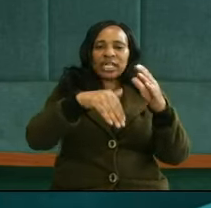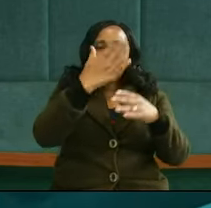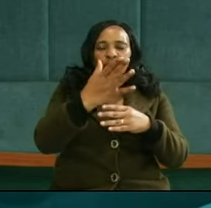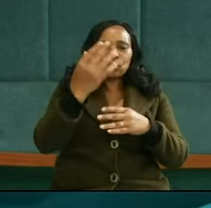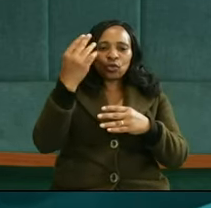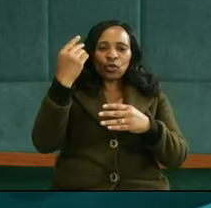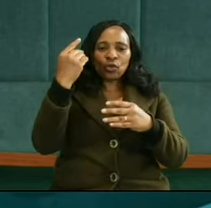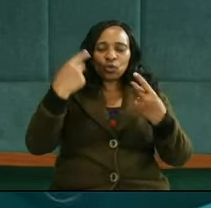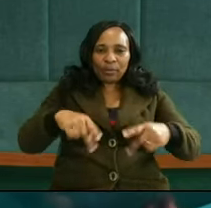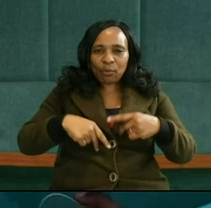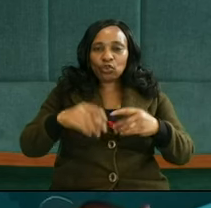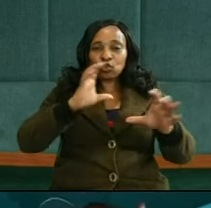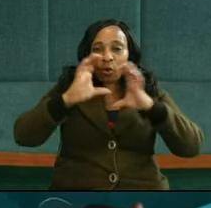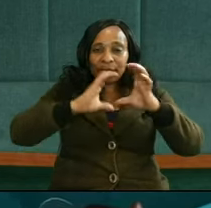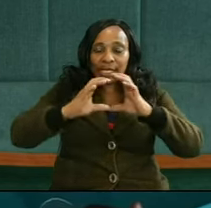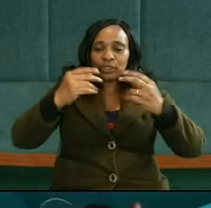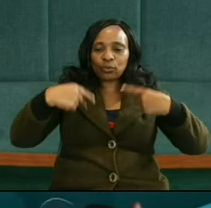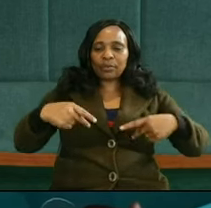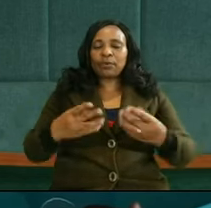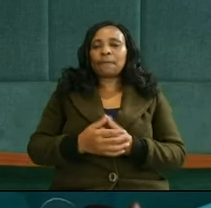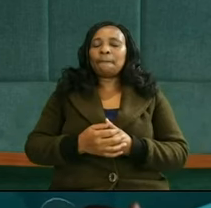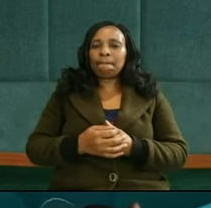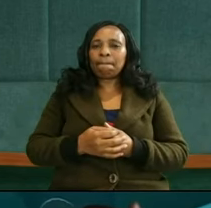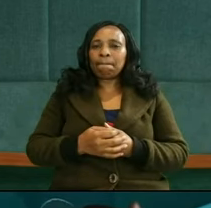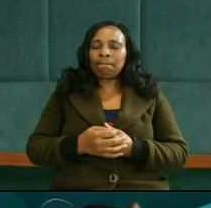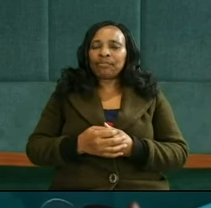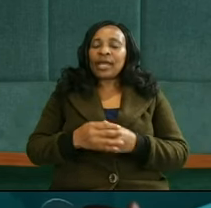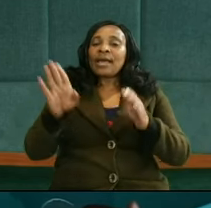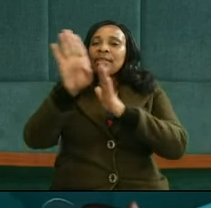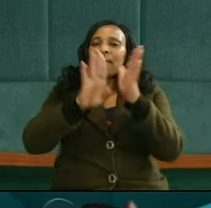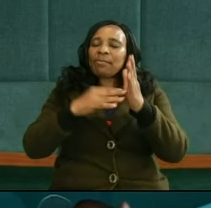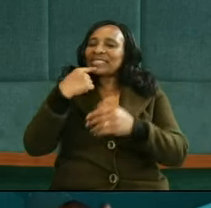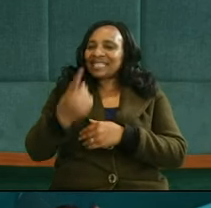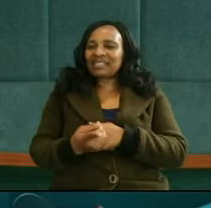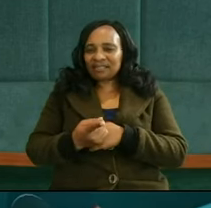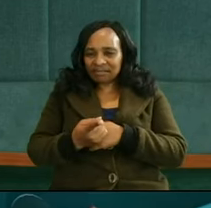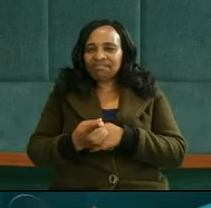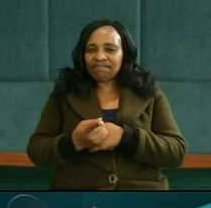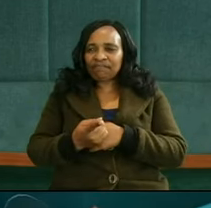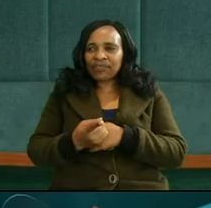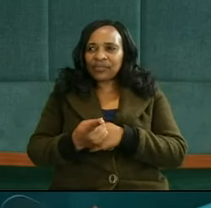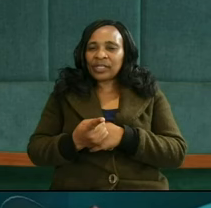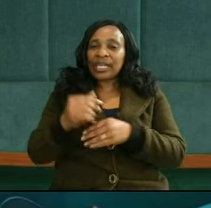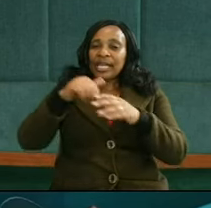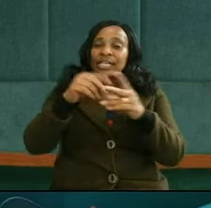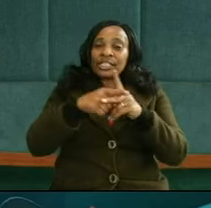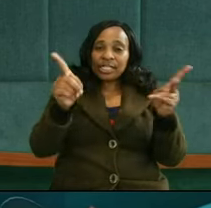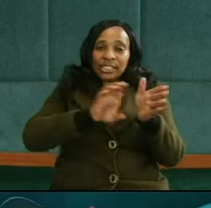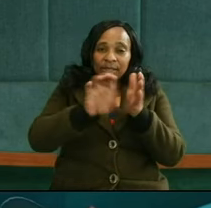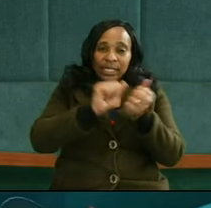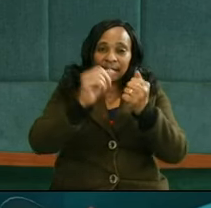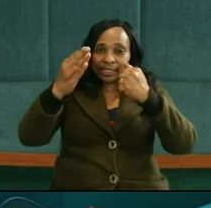to communicate to humanity. The Bible says one day in the book of Genesis chapter